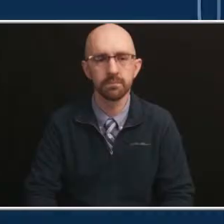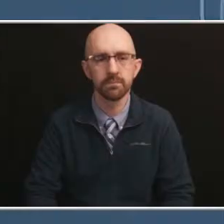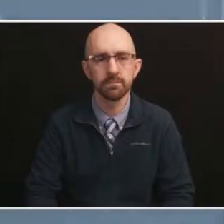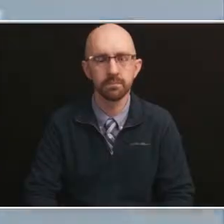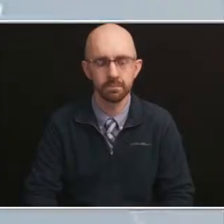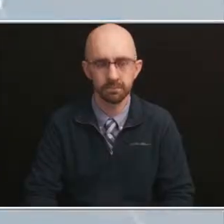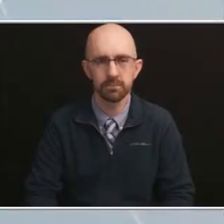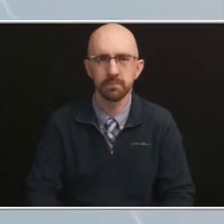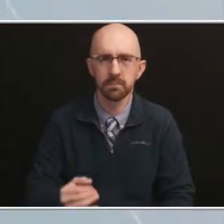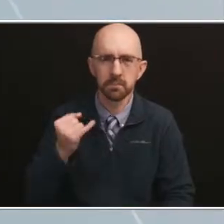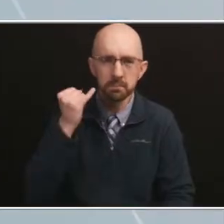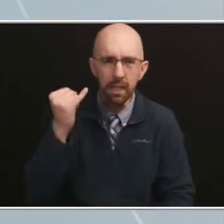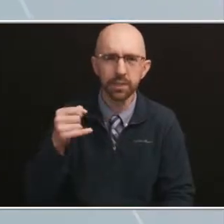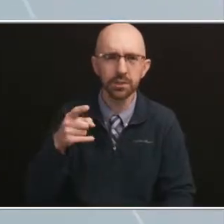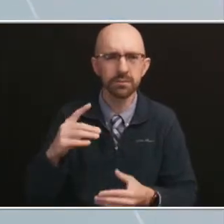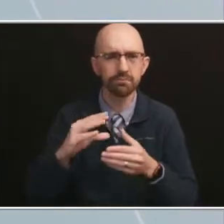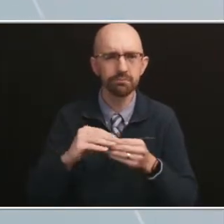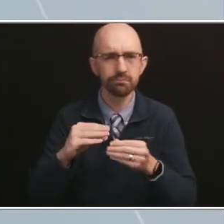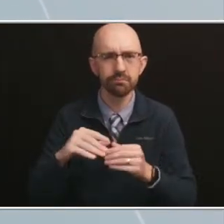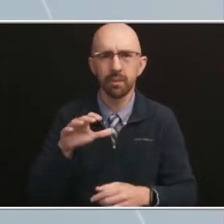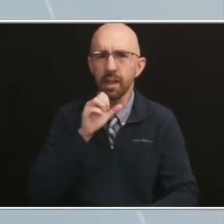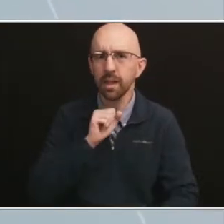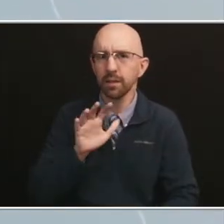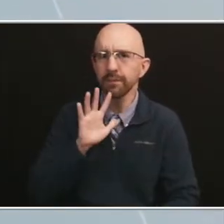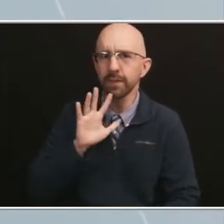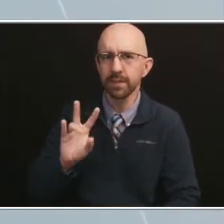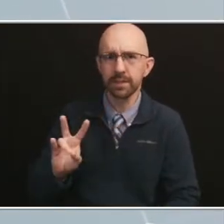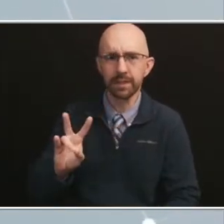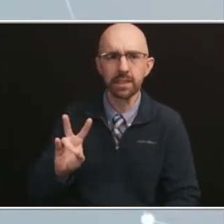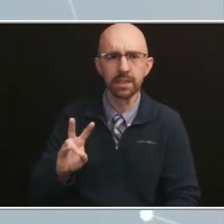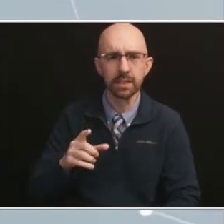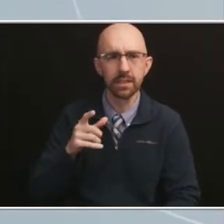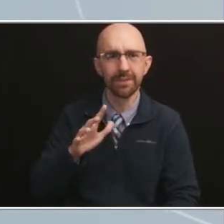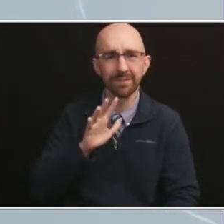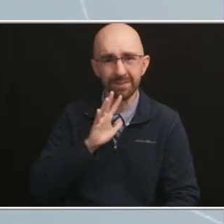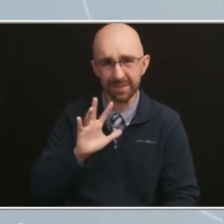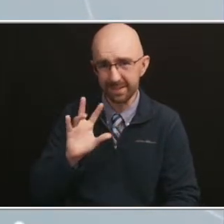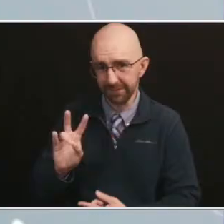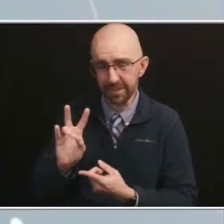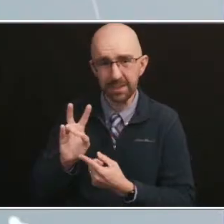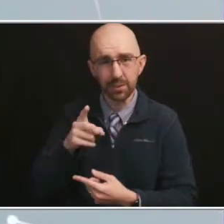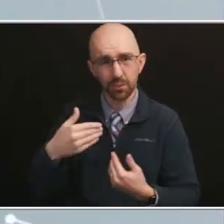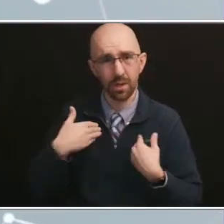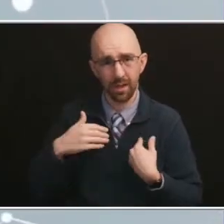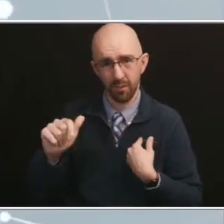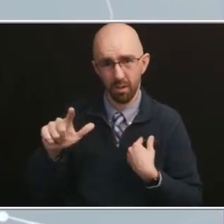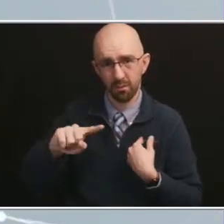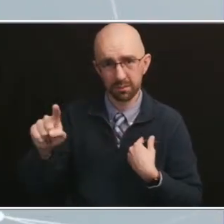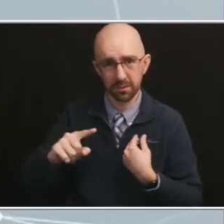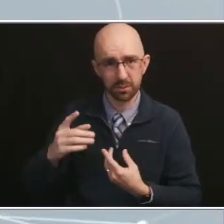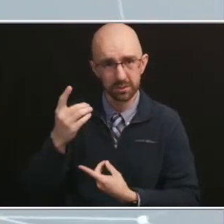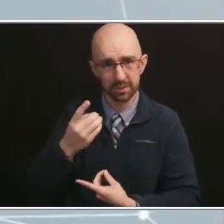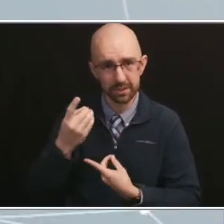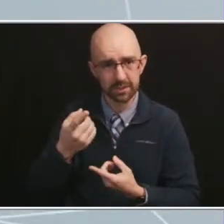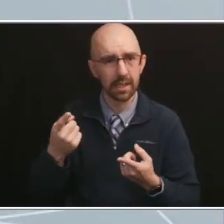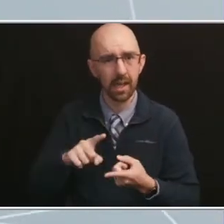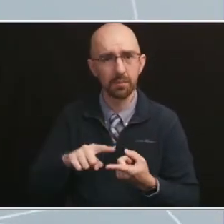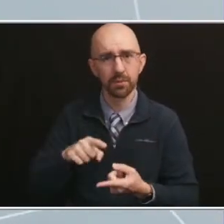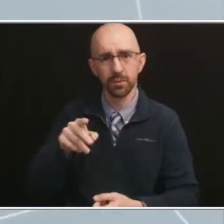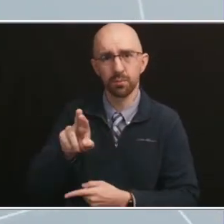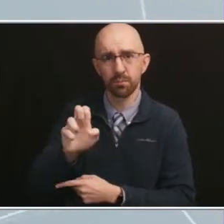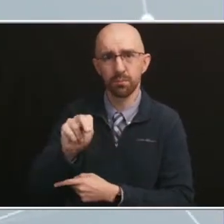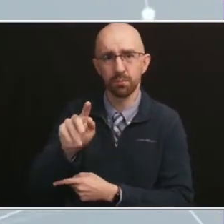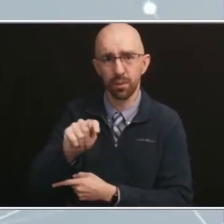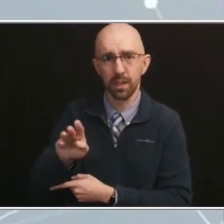Imagine being told at 57 years old, 57, that you have Alzheimer's disease. It happened to Brent Beasley, and as a